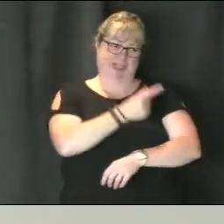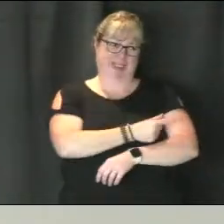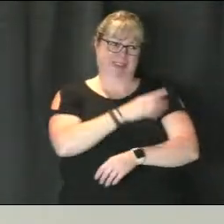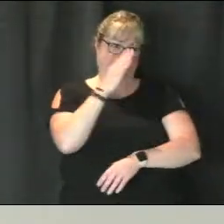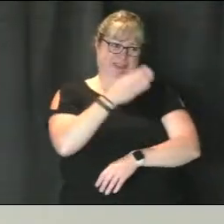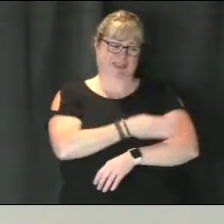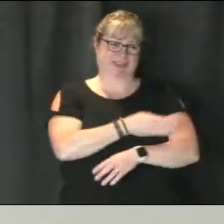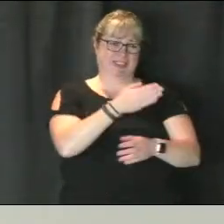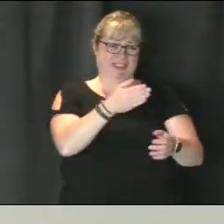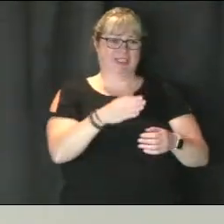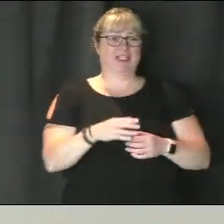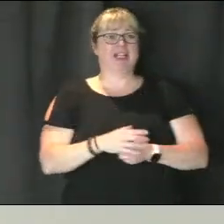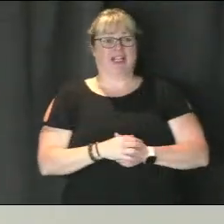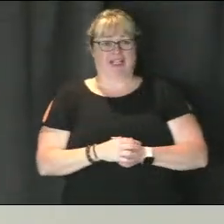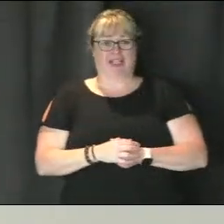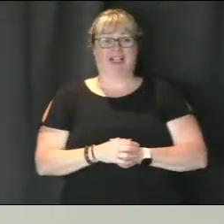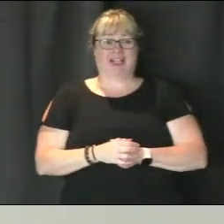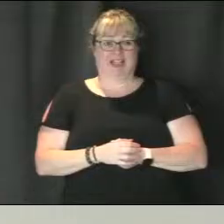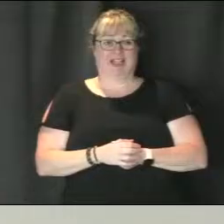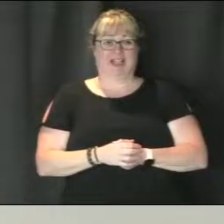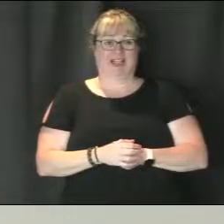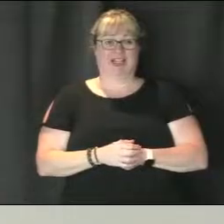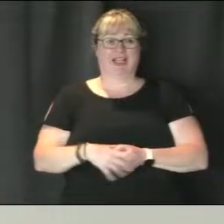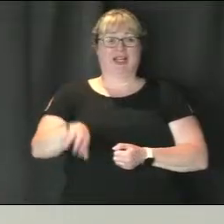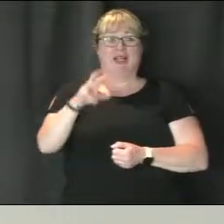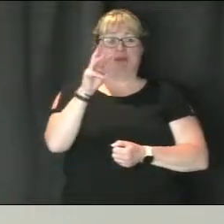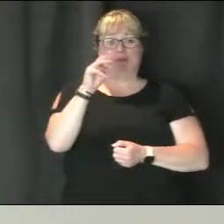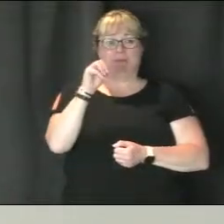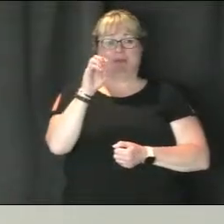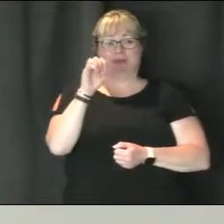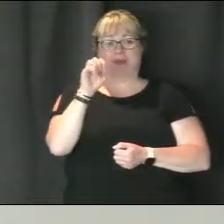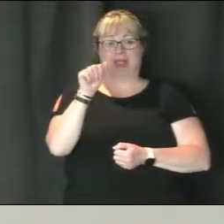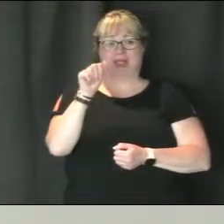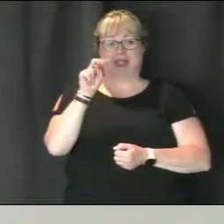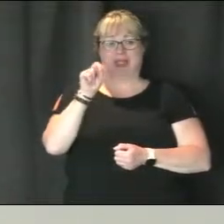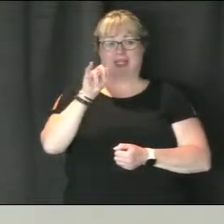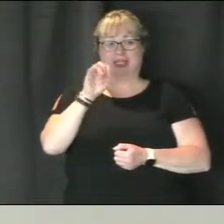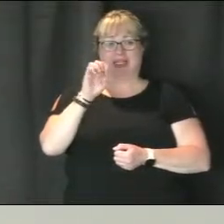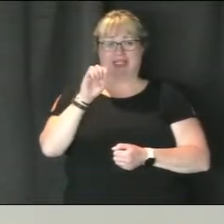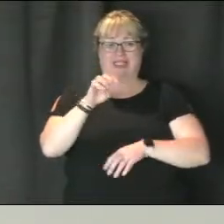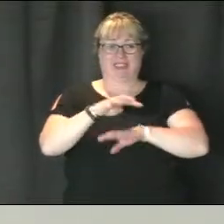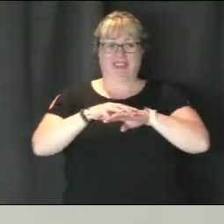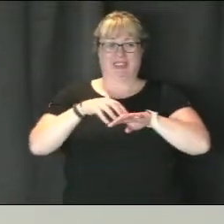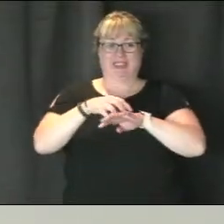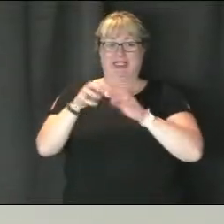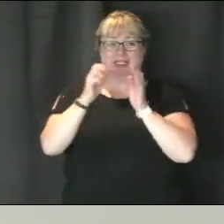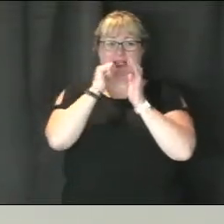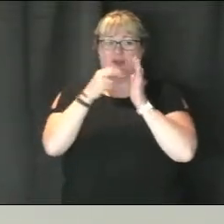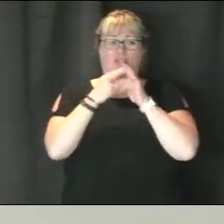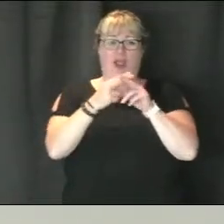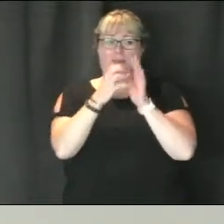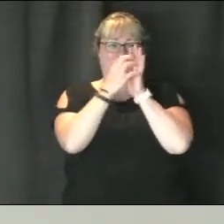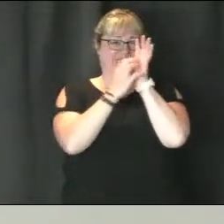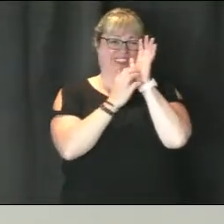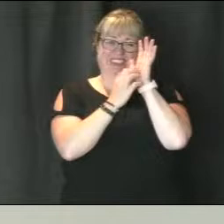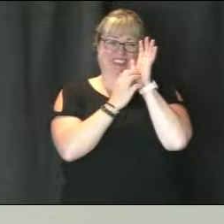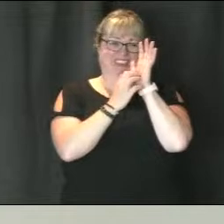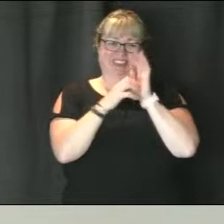And the name is Mennie, by the way, not Meanie. You never call a Scottish person Meanie.